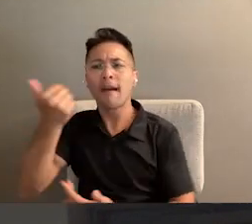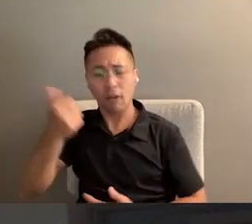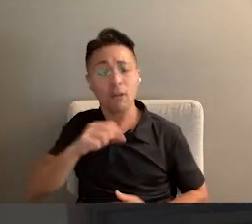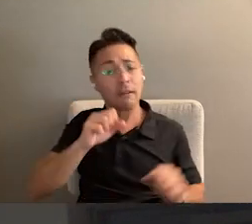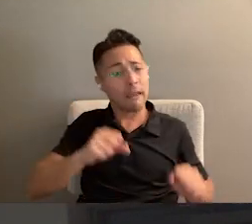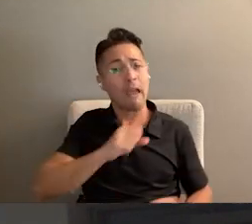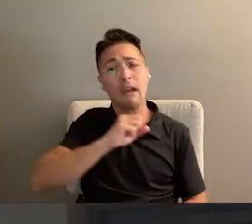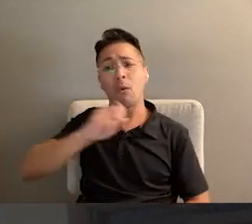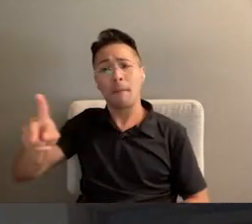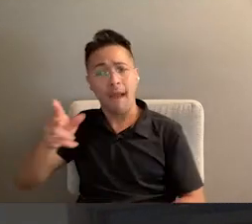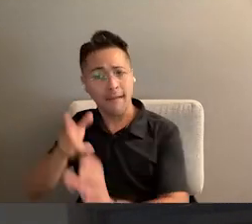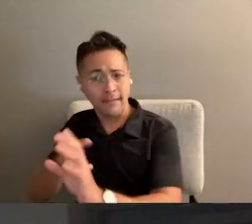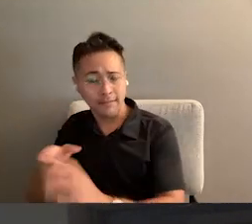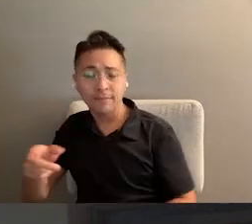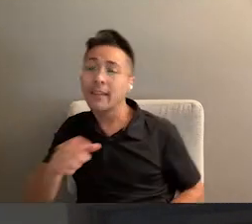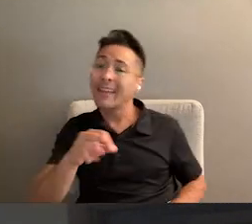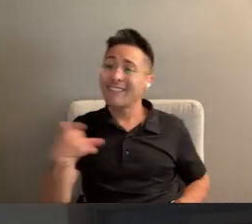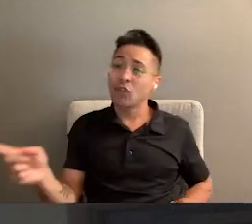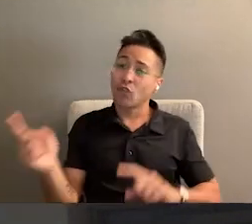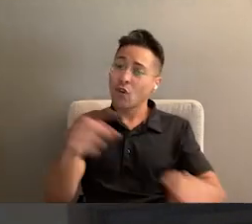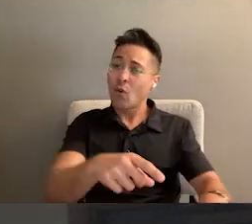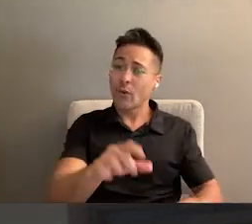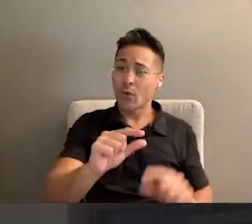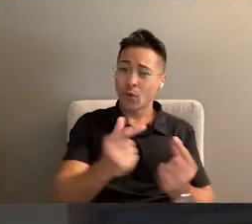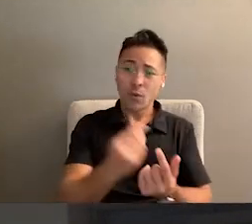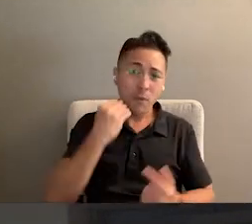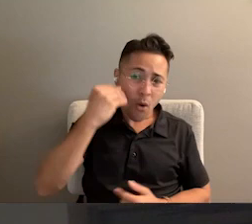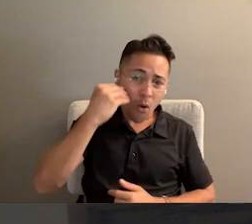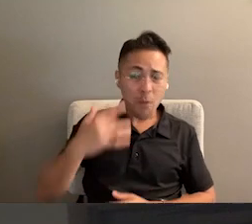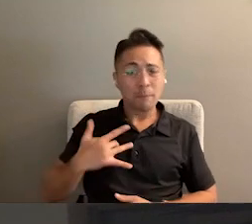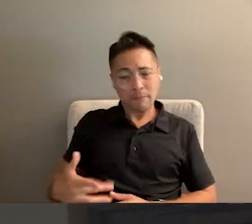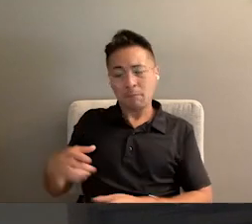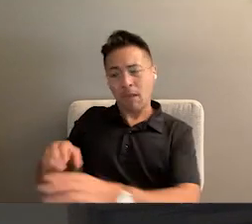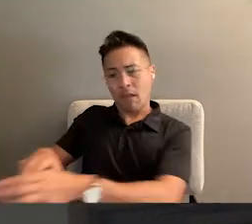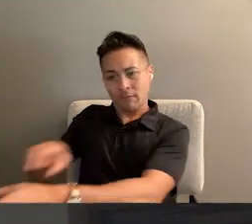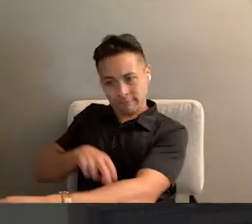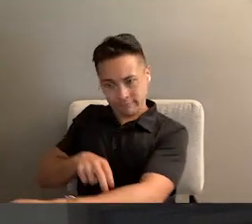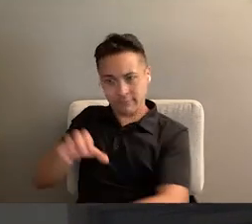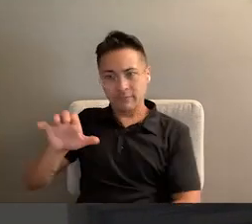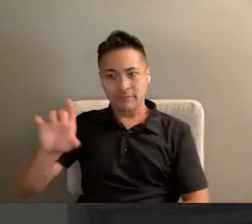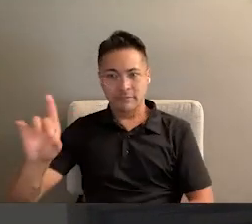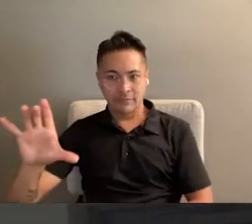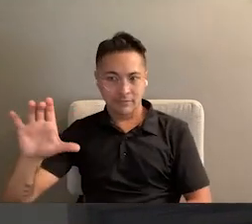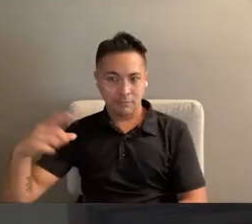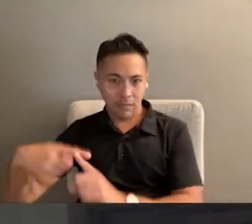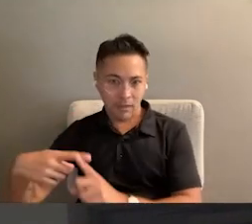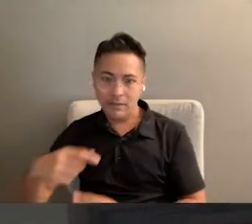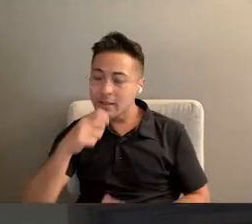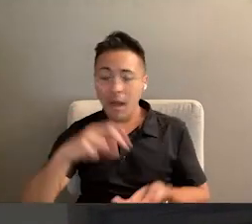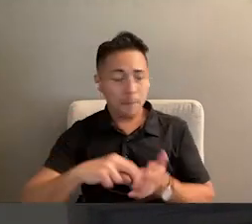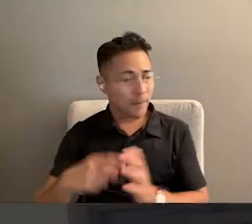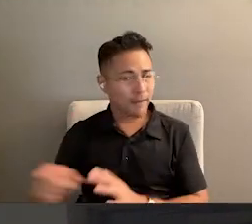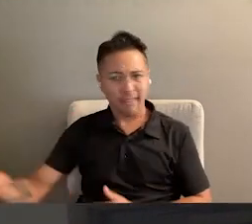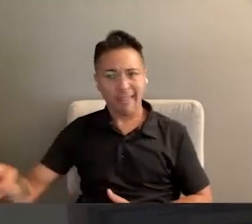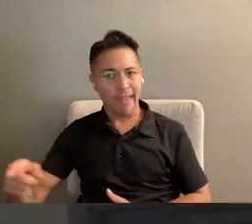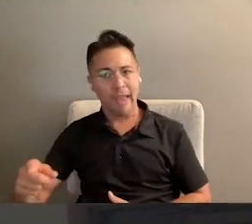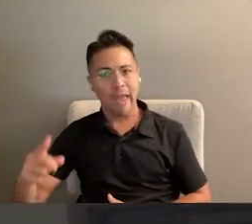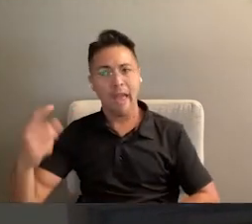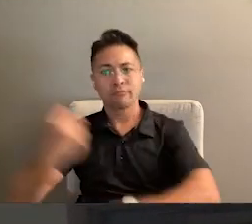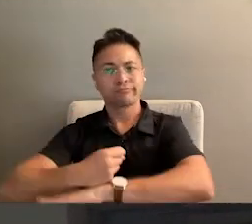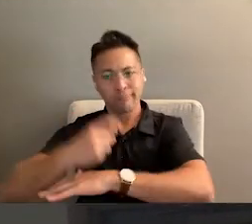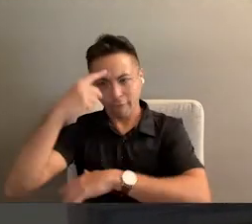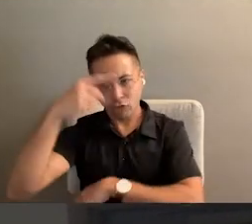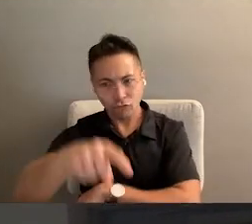getting the flow of how things work. You can come back to CDC. When someone goes into a group home, they typically disenroll from CDC